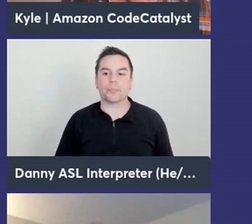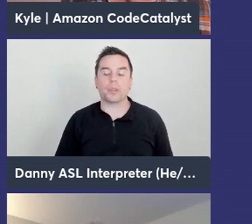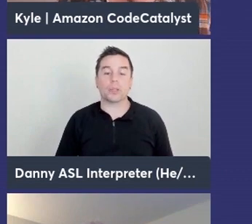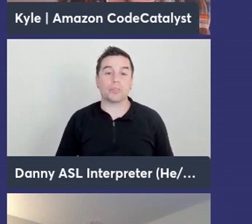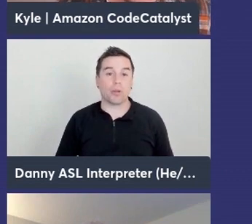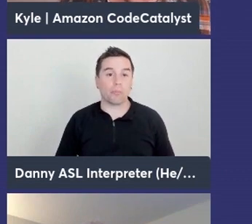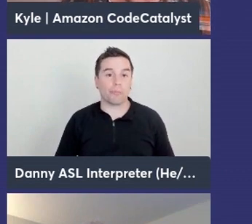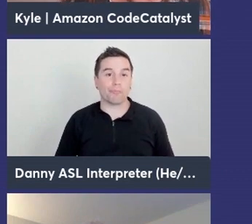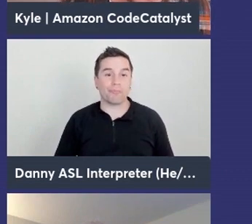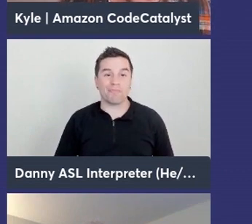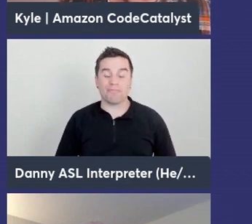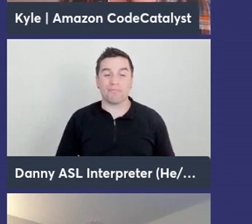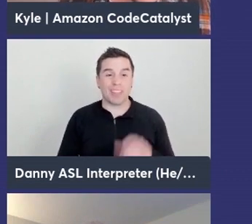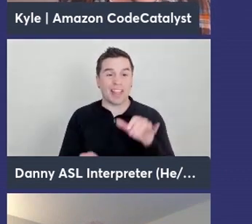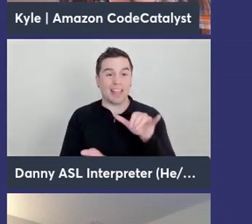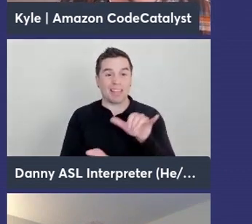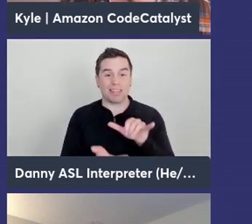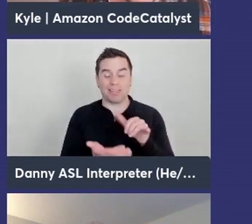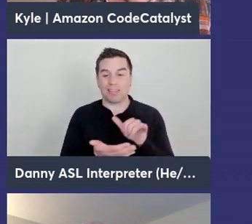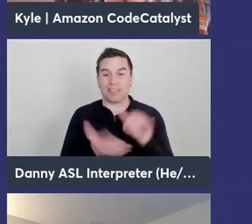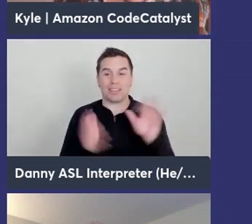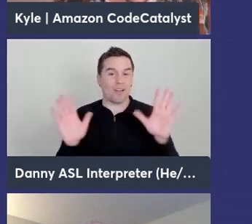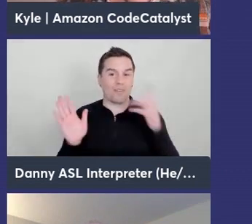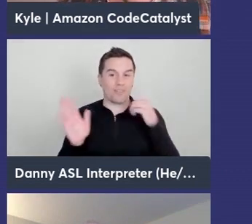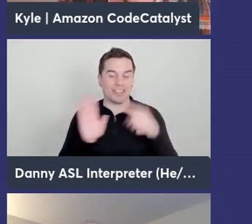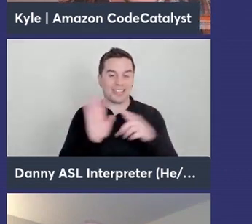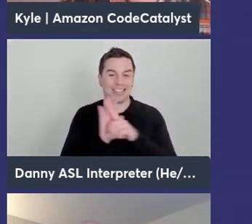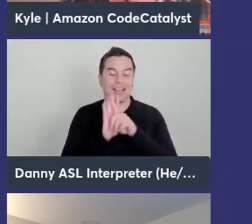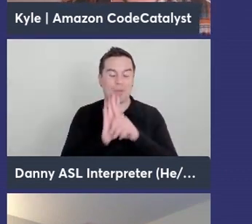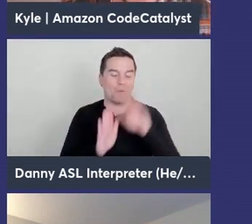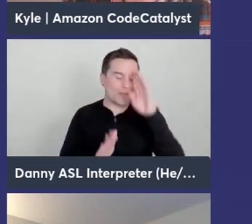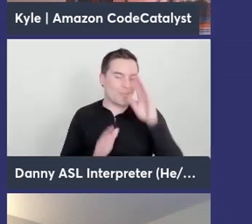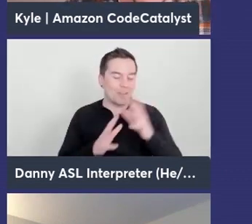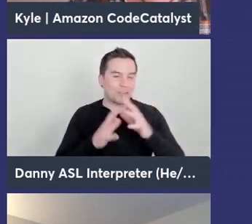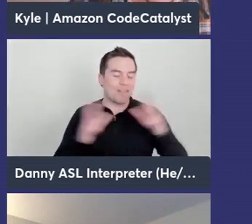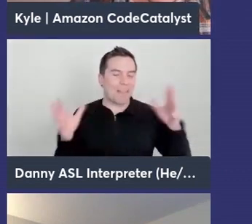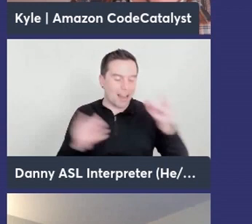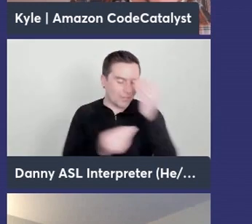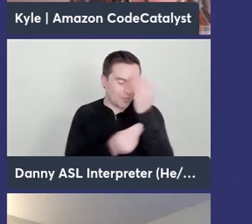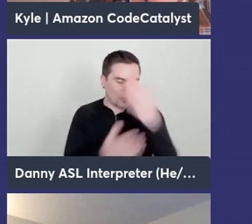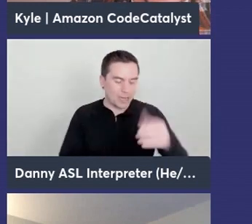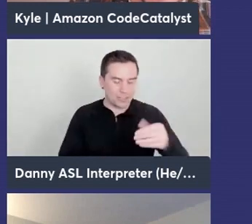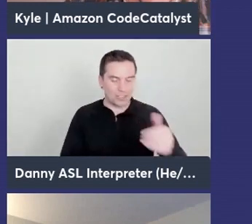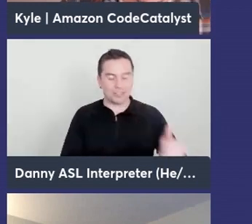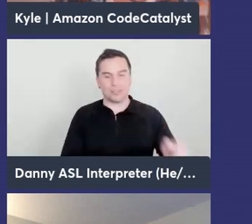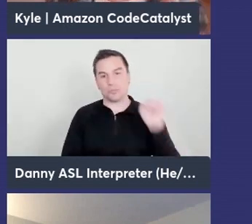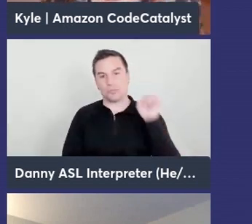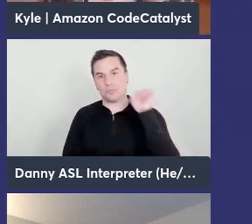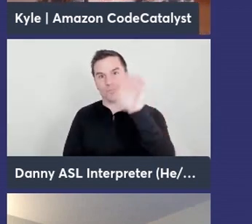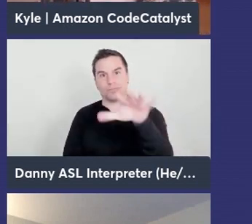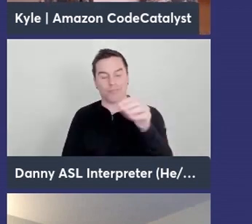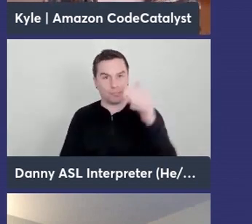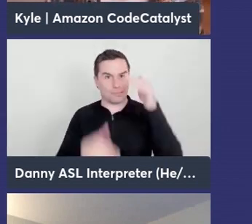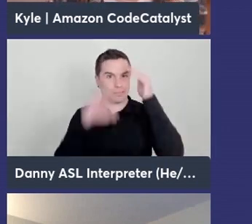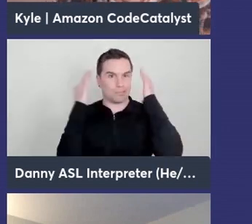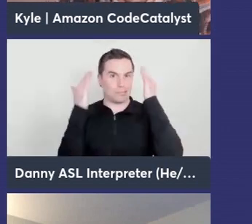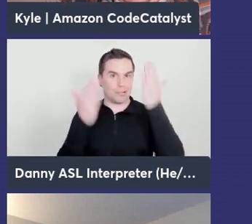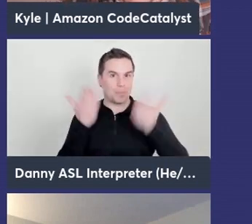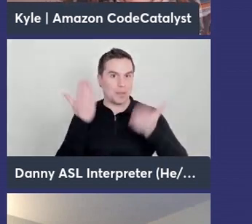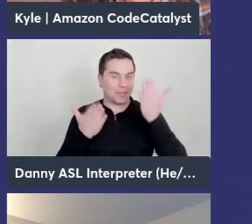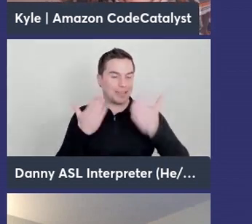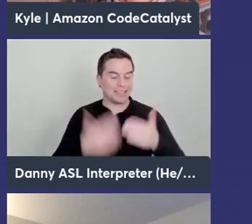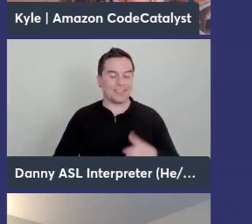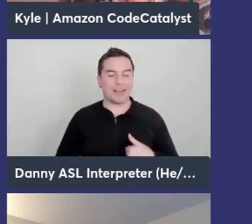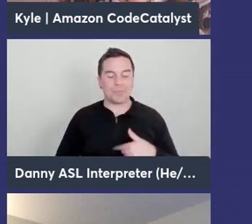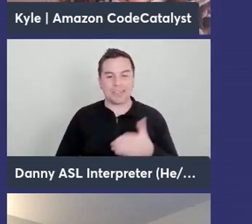That's what I've got for this demo. I think there's a lot to throw at everyone. So I'm gonna stop talking there. But